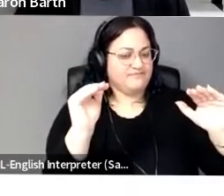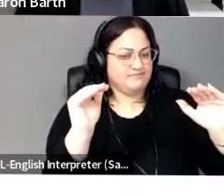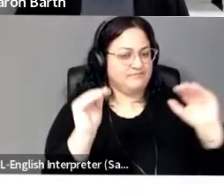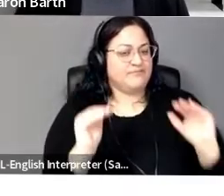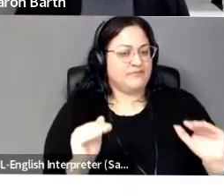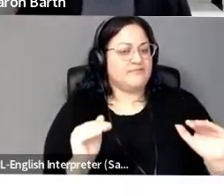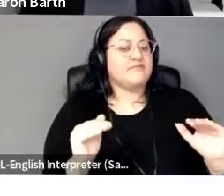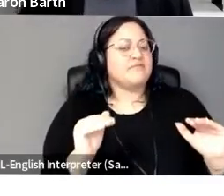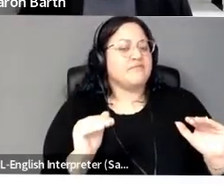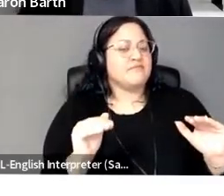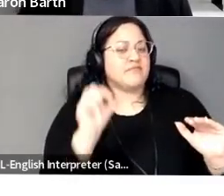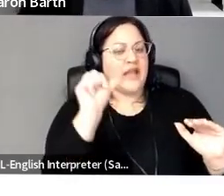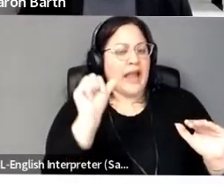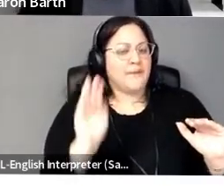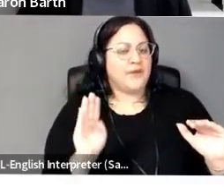A or B?